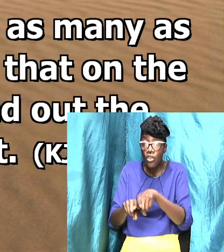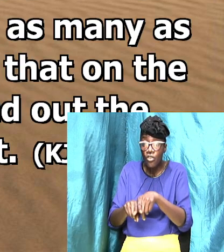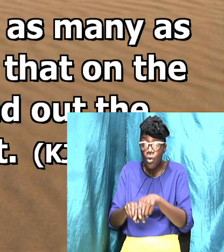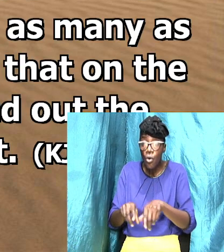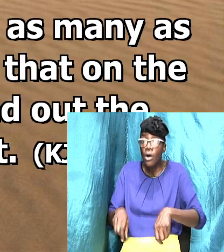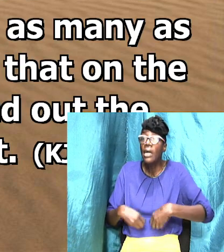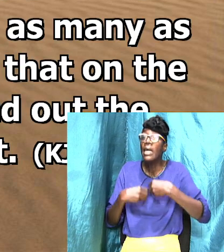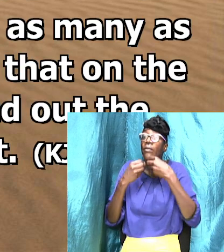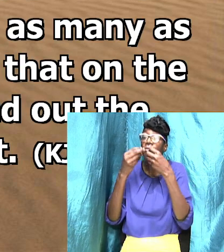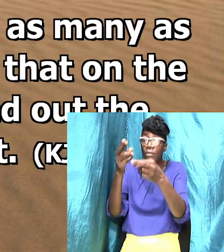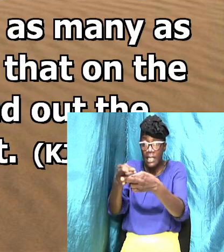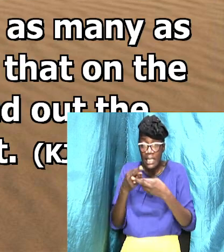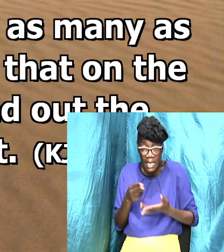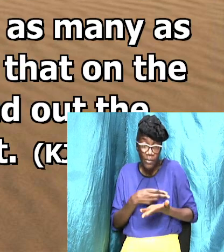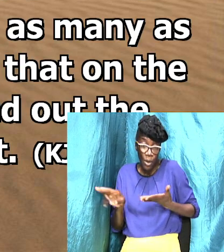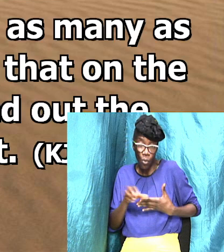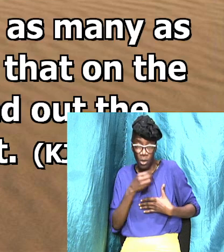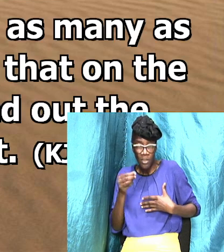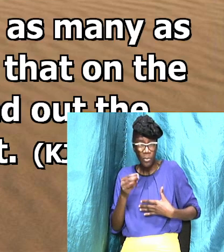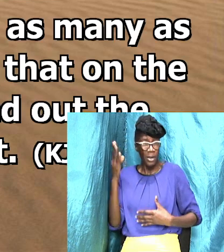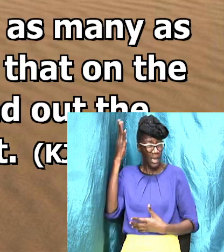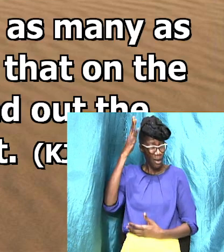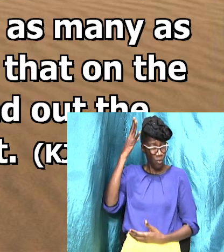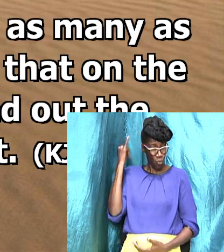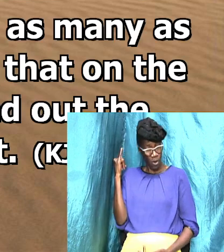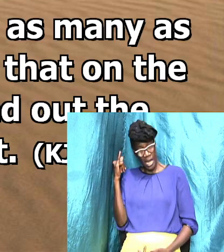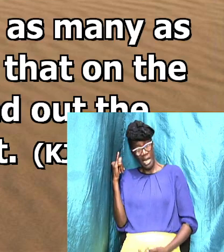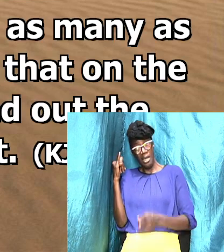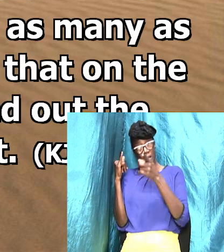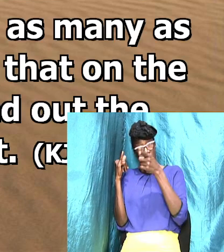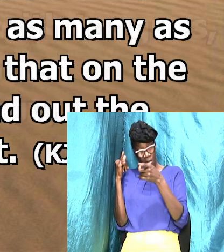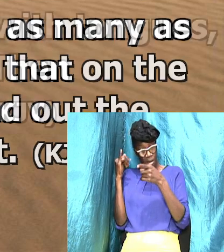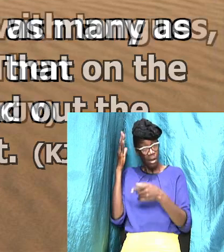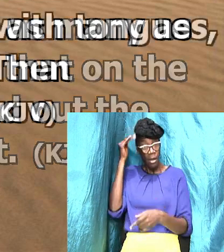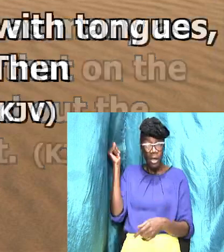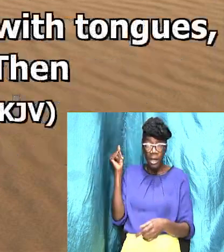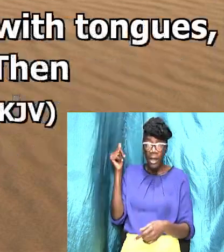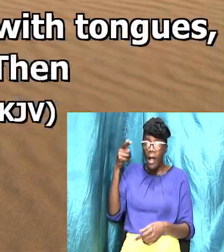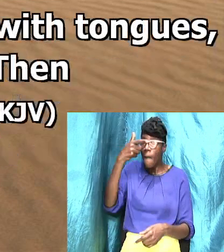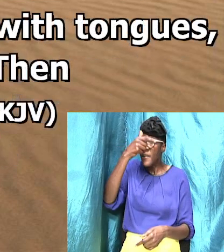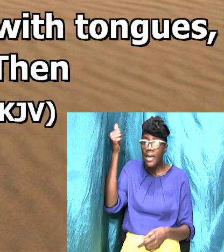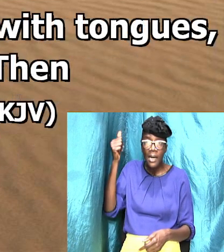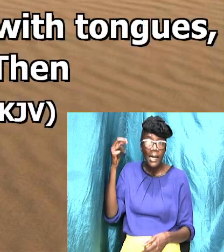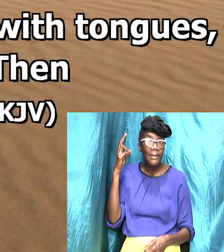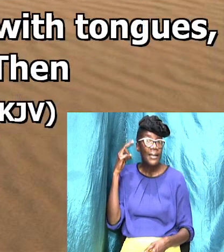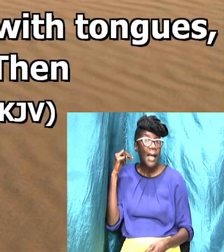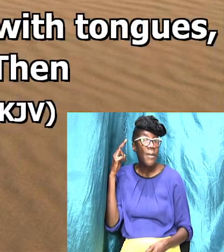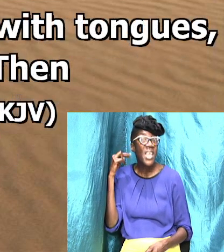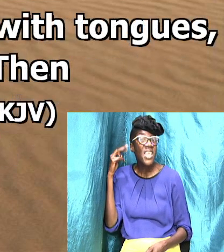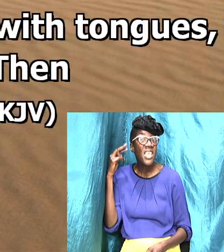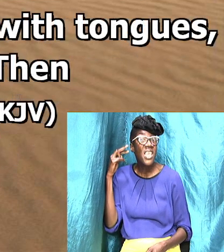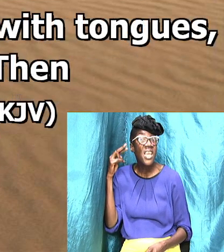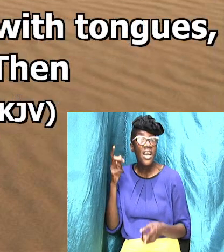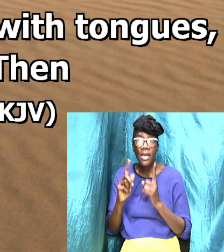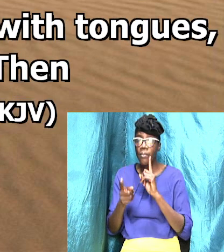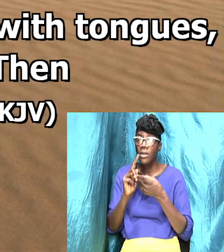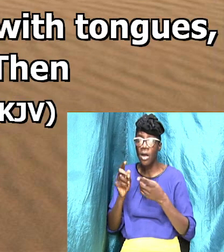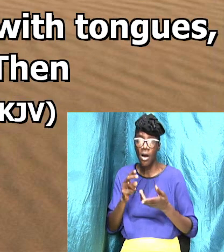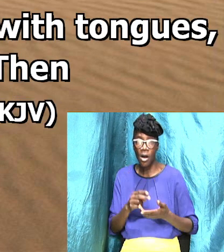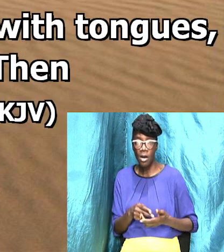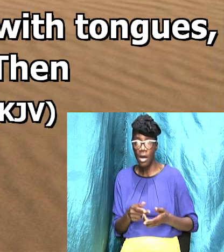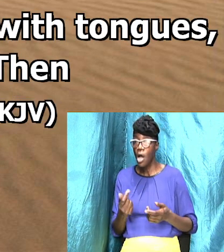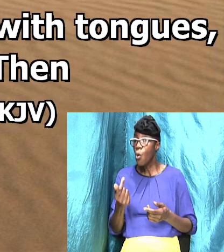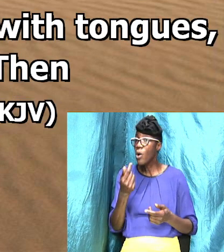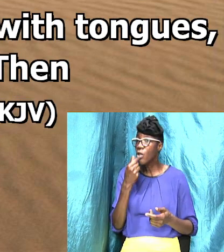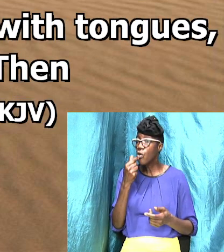Holy Ghost. Why? Amen. Because they heard them speak with tongues